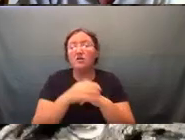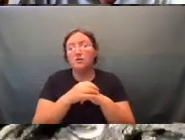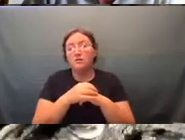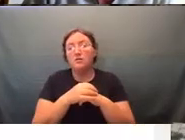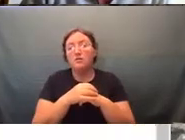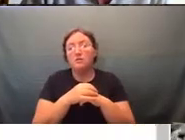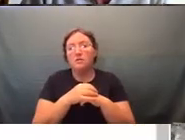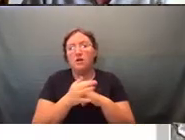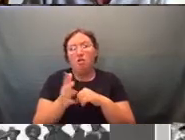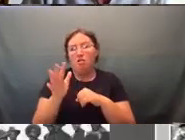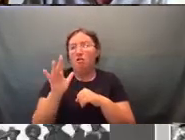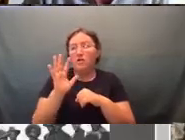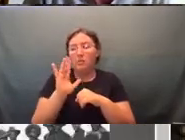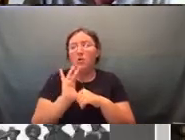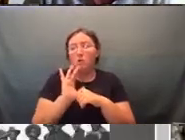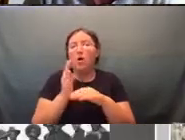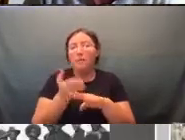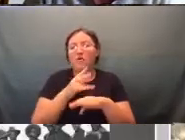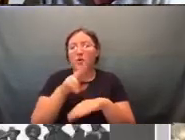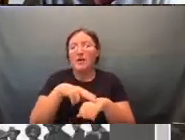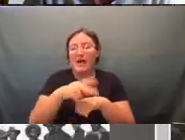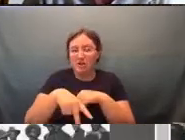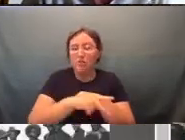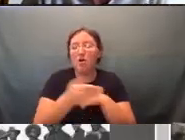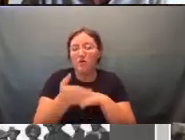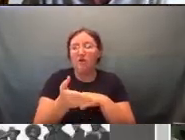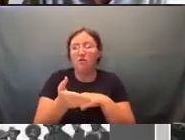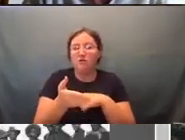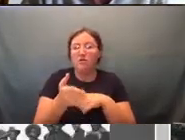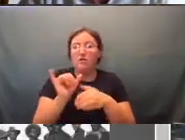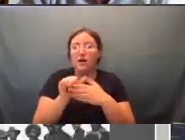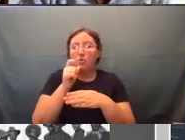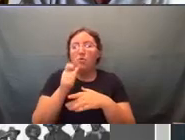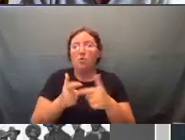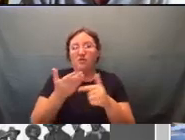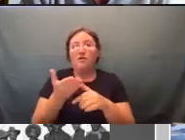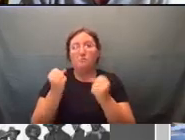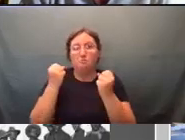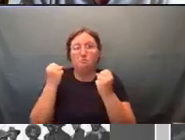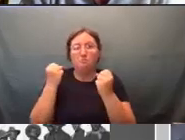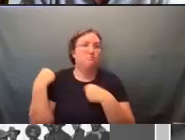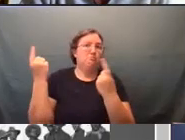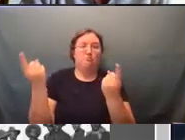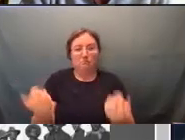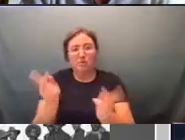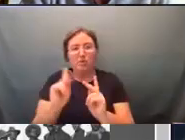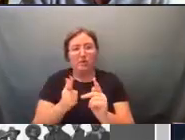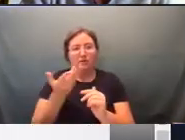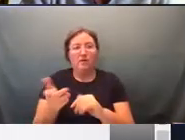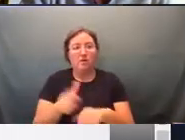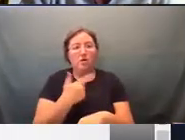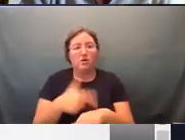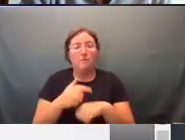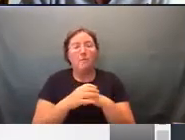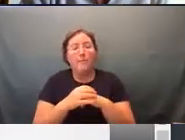well before the park as we know it today, there were people here thousands of years beforehand using that